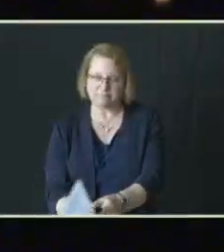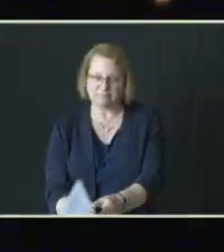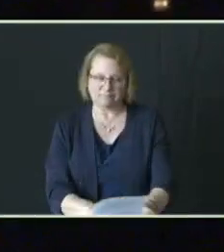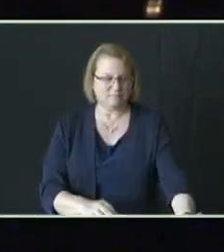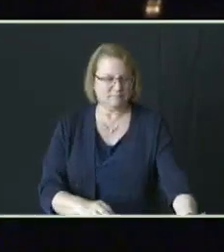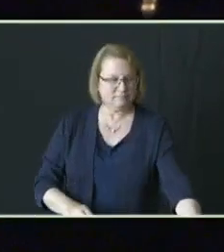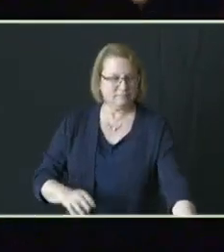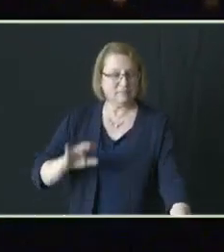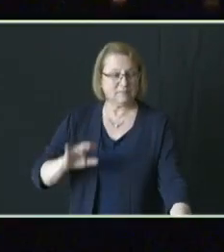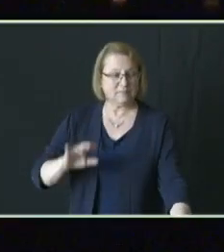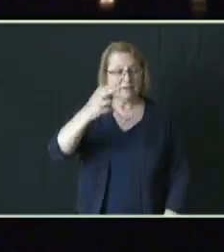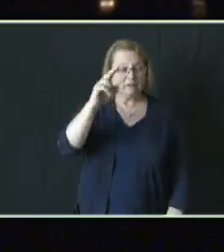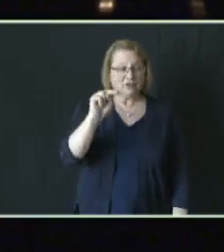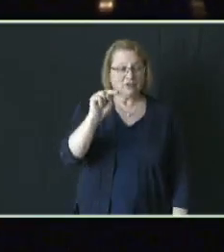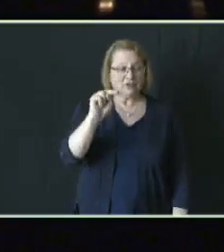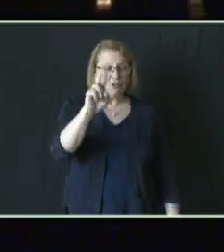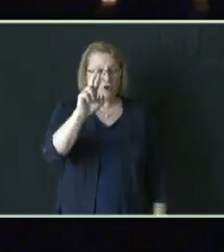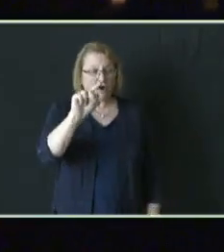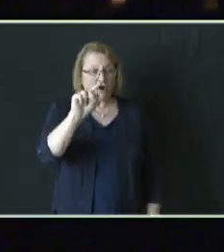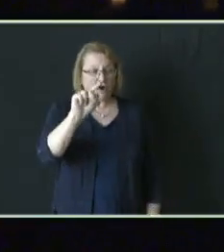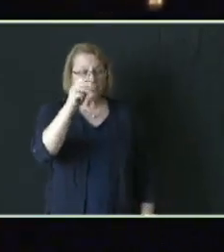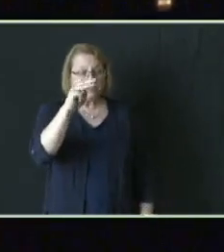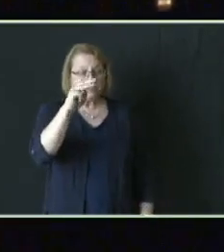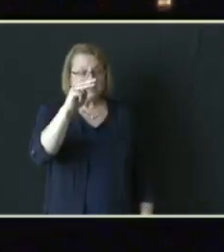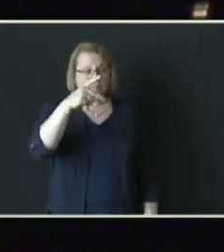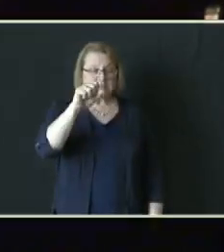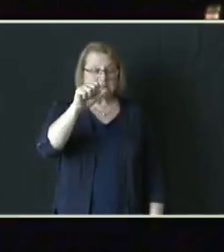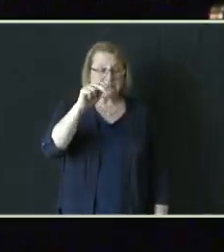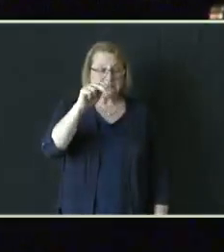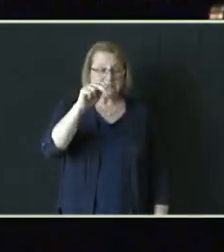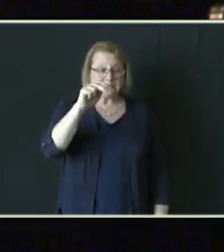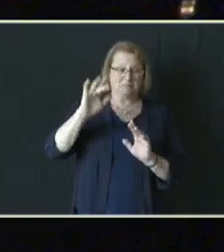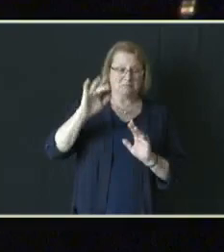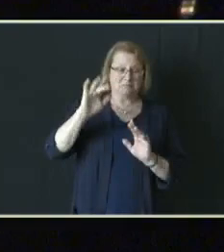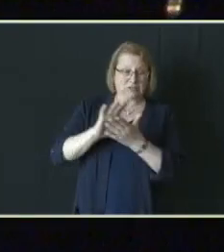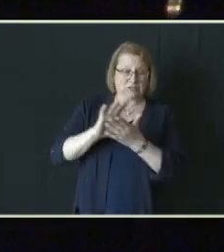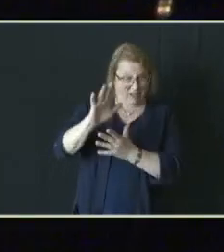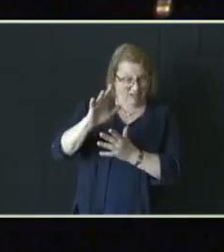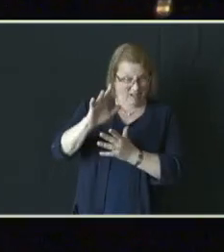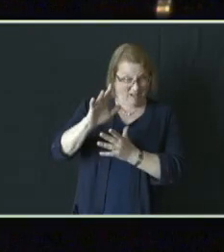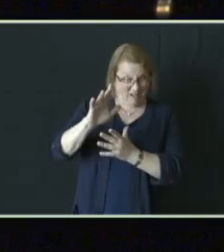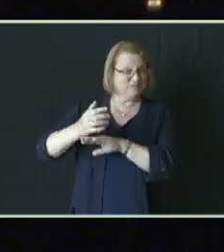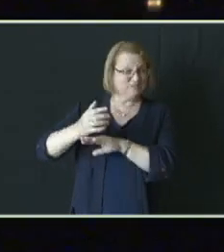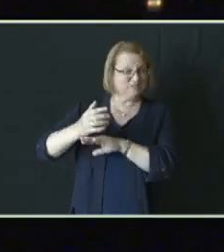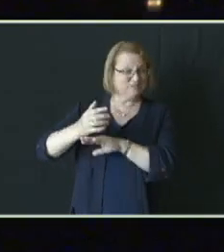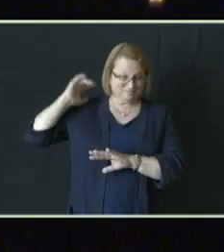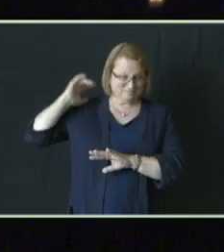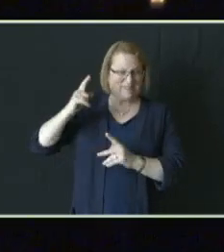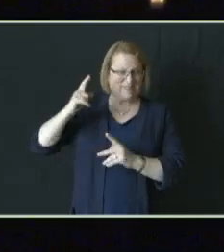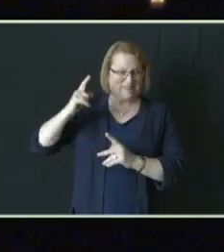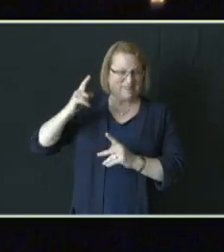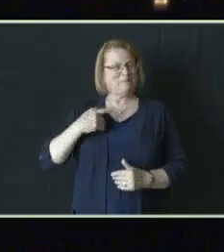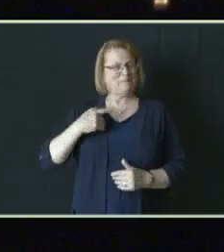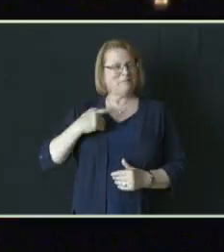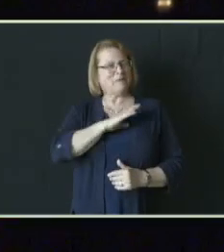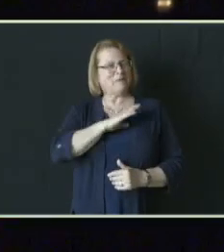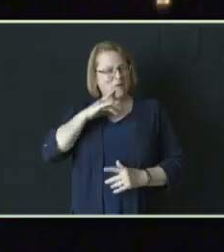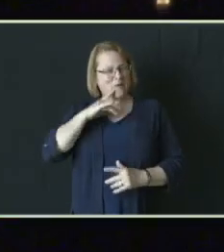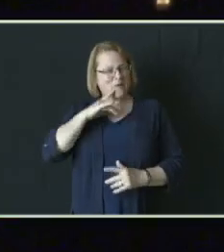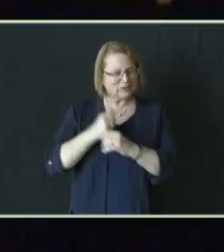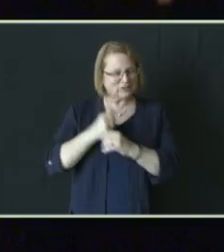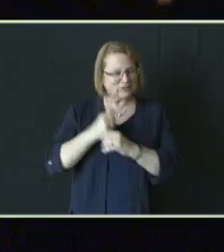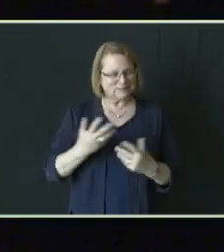John R. Thompson, Mercy College alumnus and member of the Mercy College Board of Trustees. Your